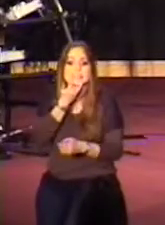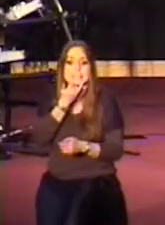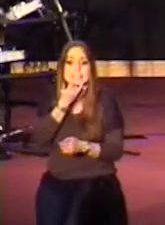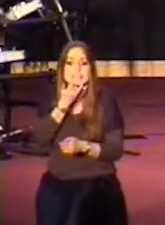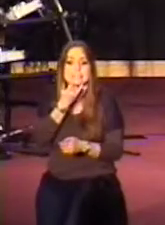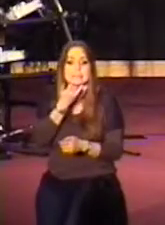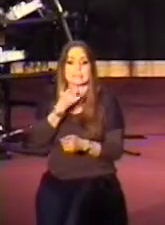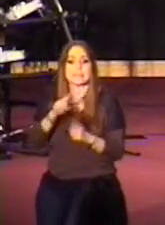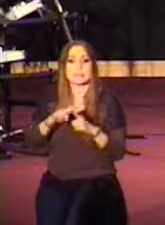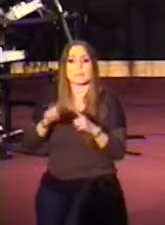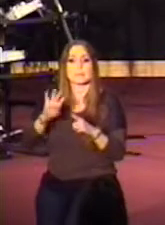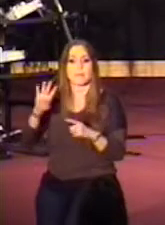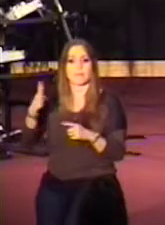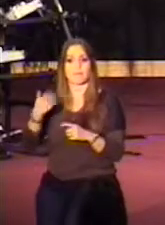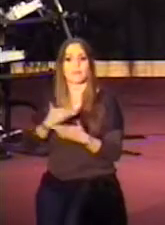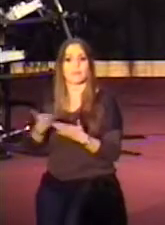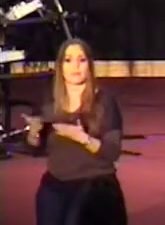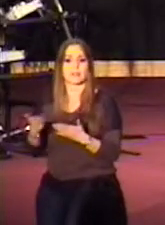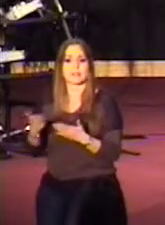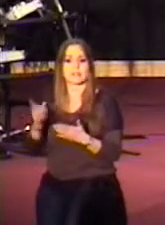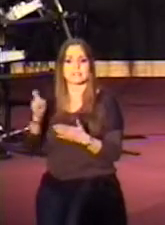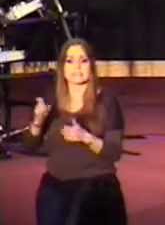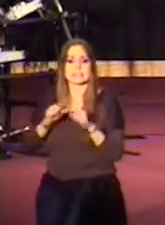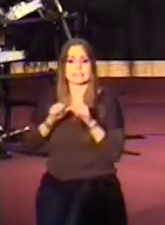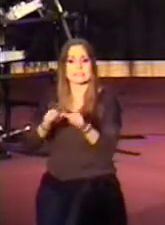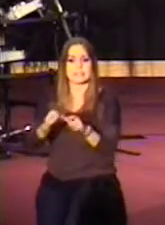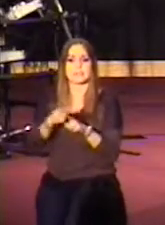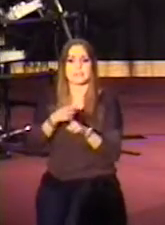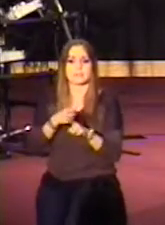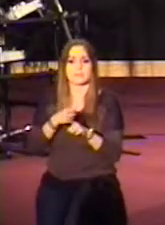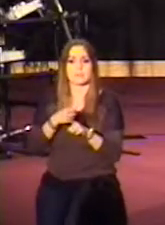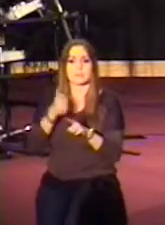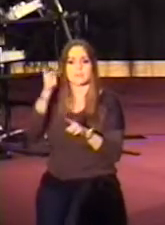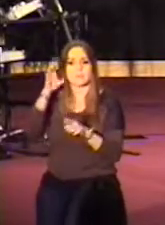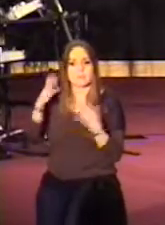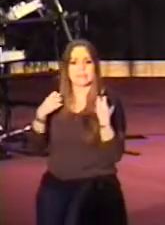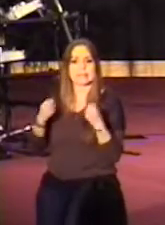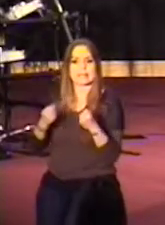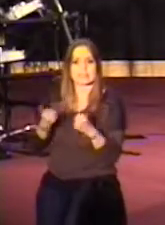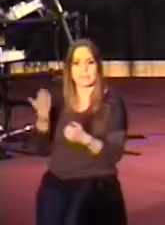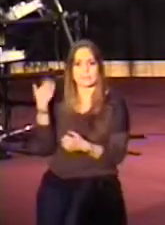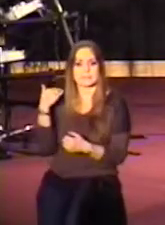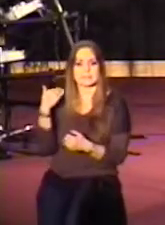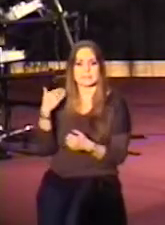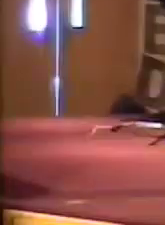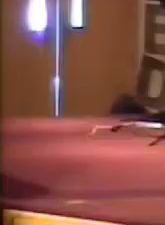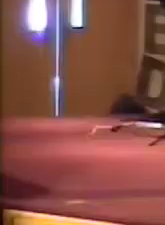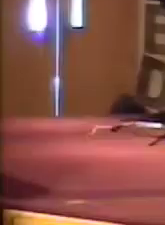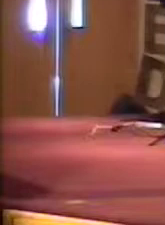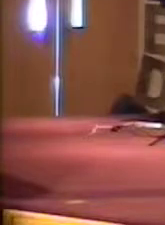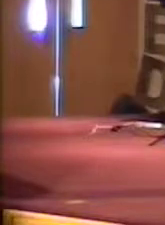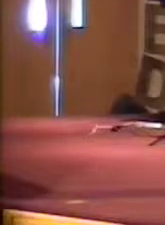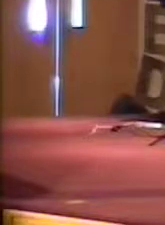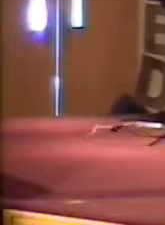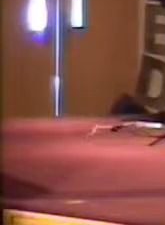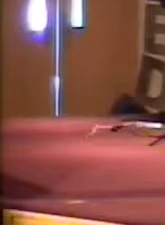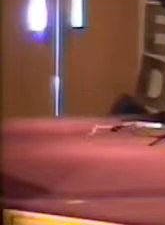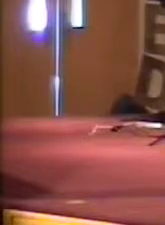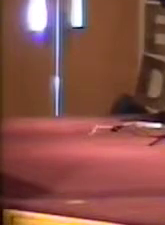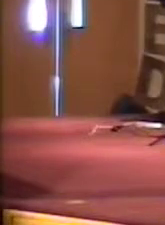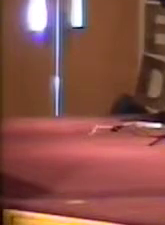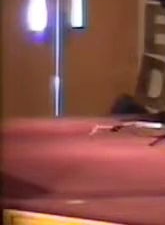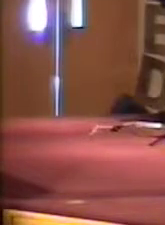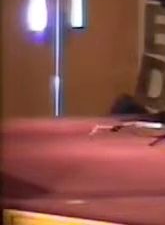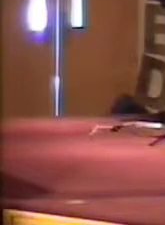but the fourth thing that we need to press on from in order to find healing from the past is misfortunes. Now, the thing with mistakes is they're under